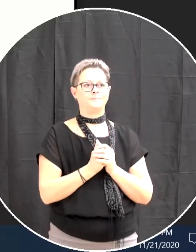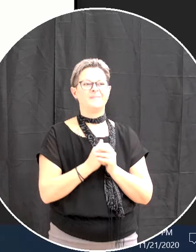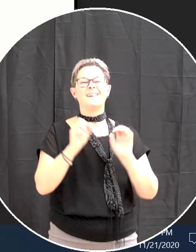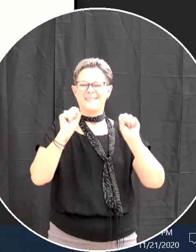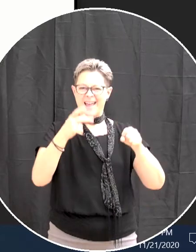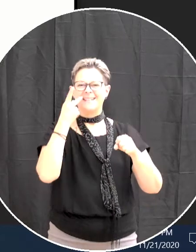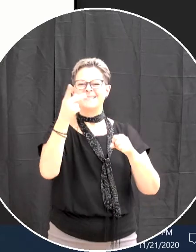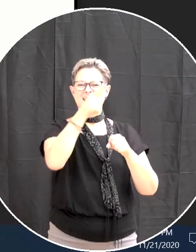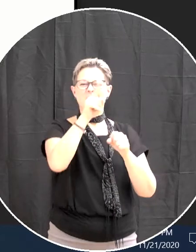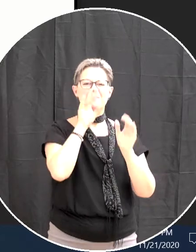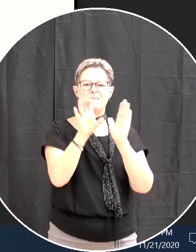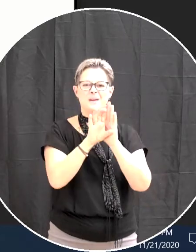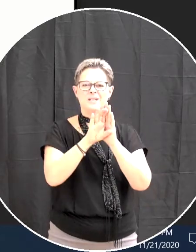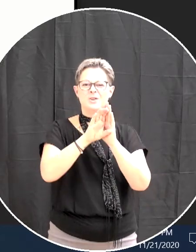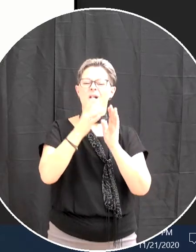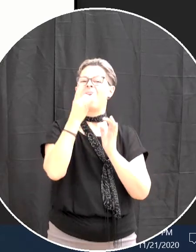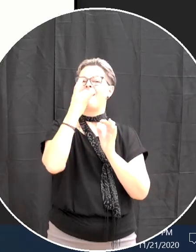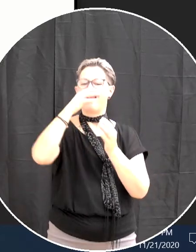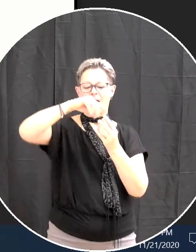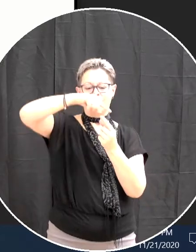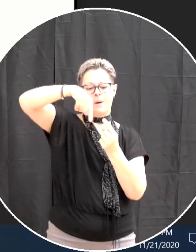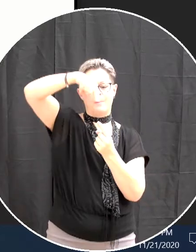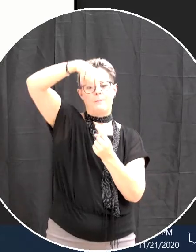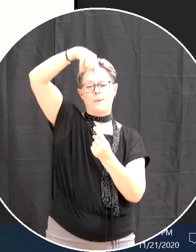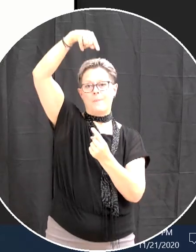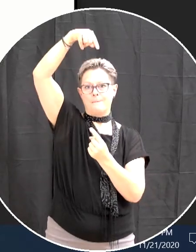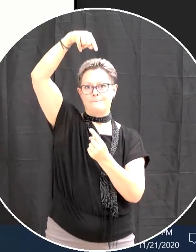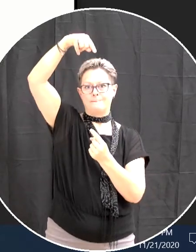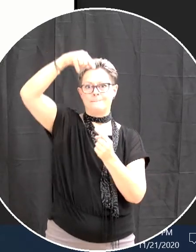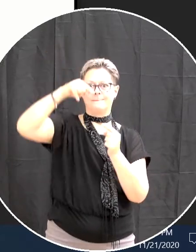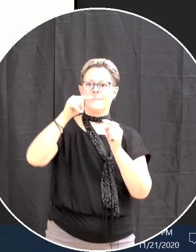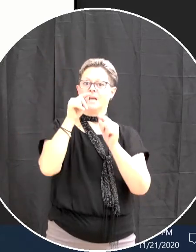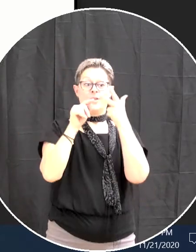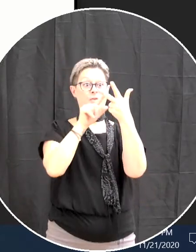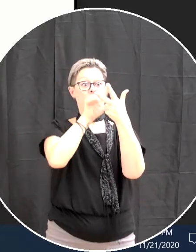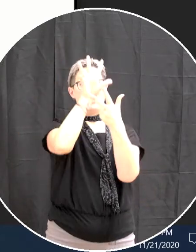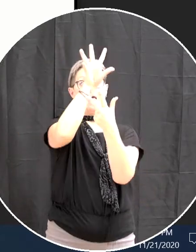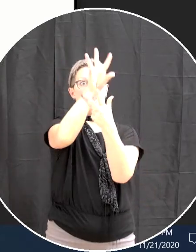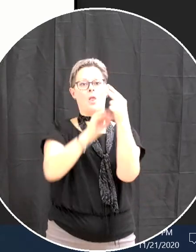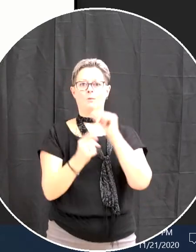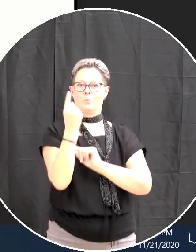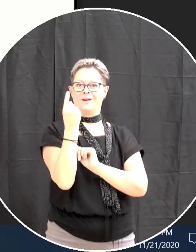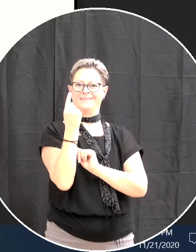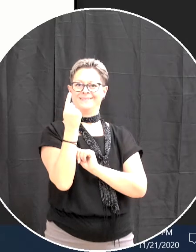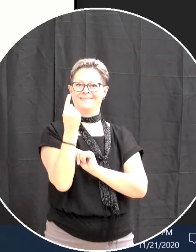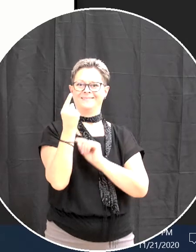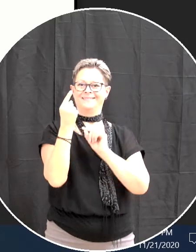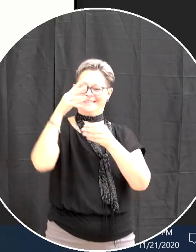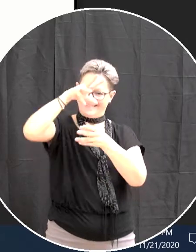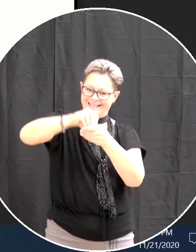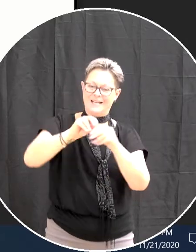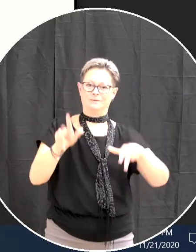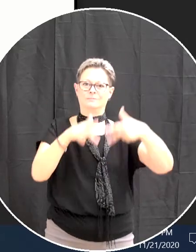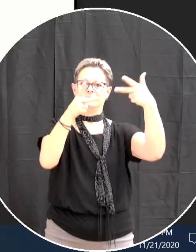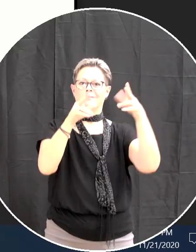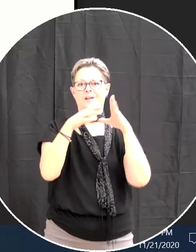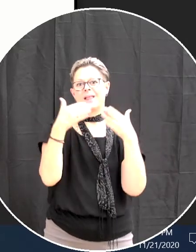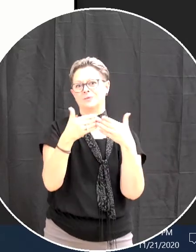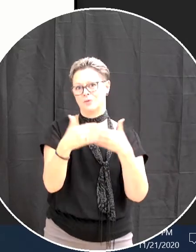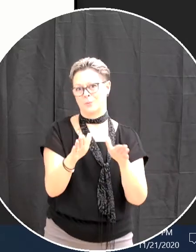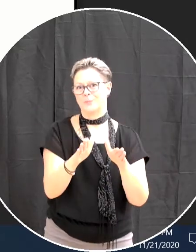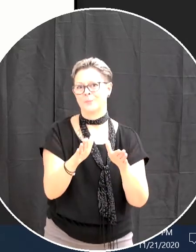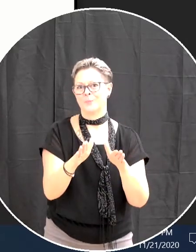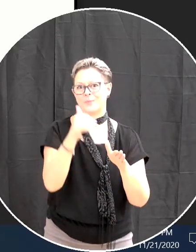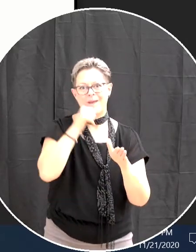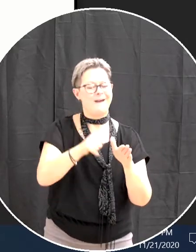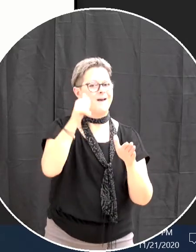bulb, these 3 things come together in our remote learning classrooms. So wellness, as an example, that's something that's integrated into our